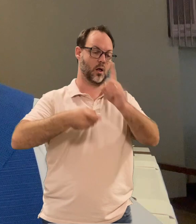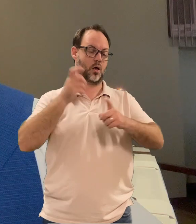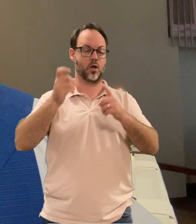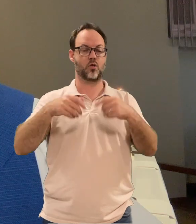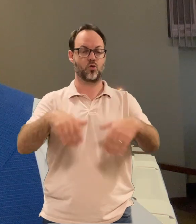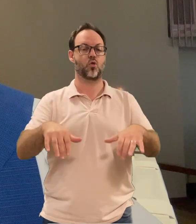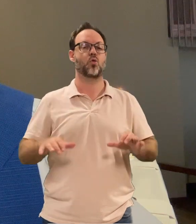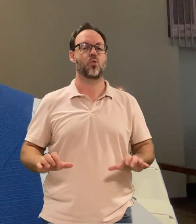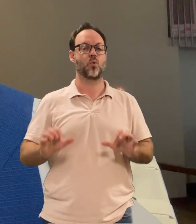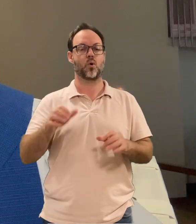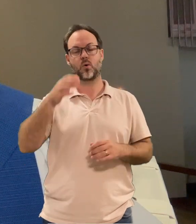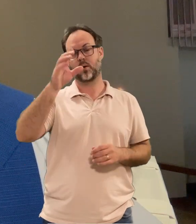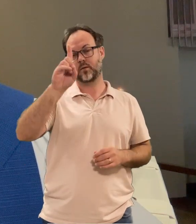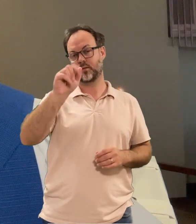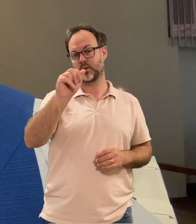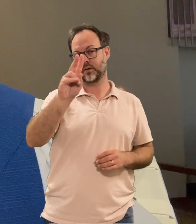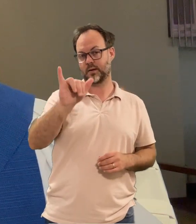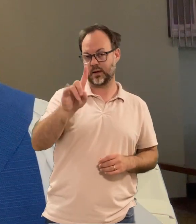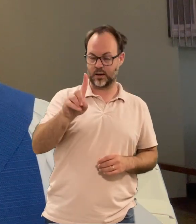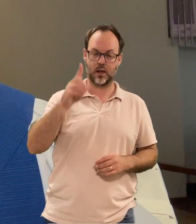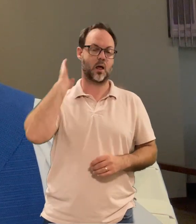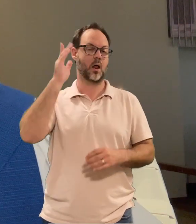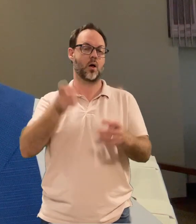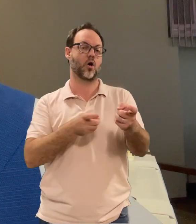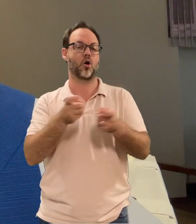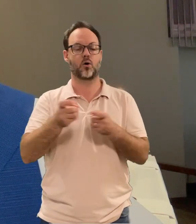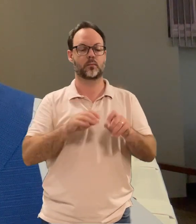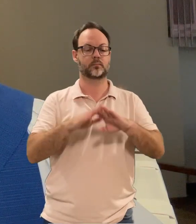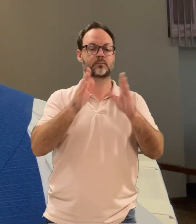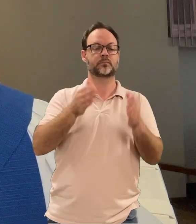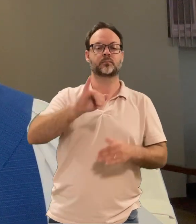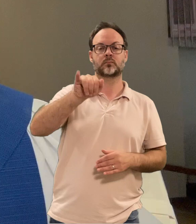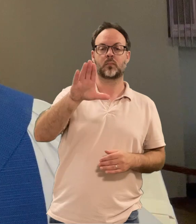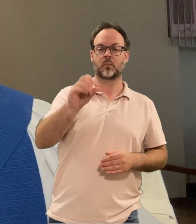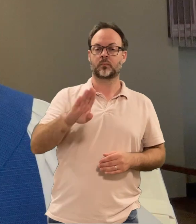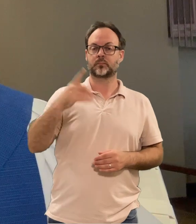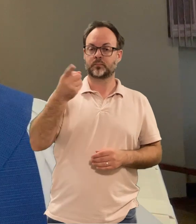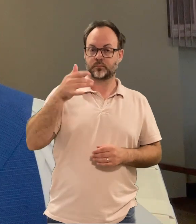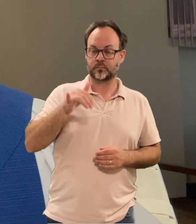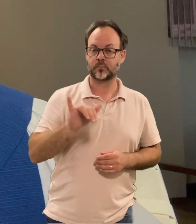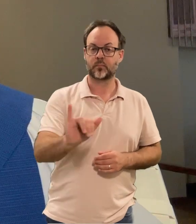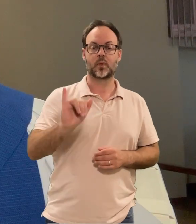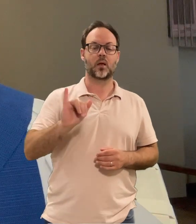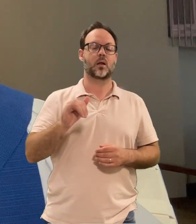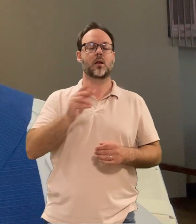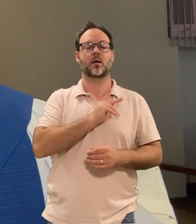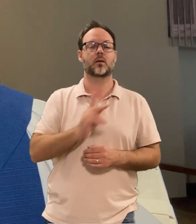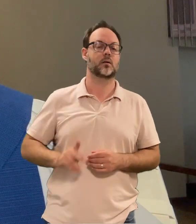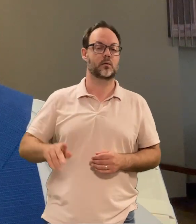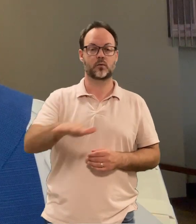Lord God will give him the throne of his father David, and he will reign over the house of Jacob